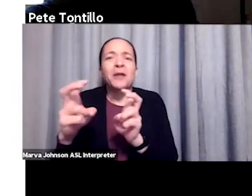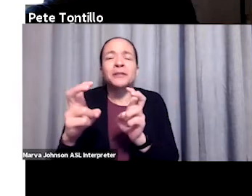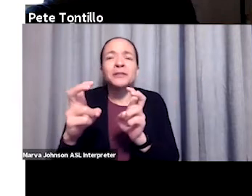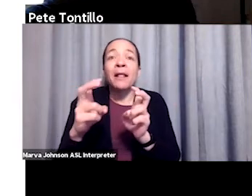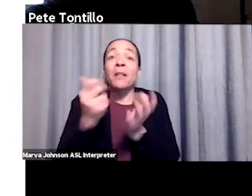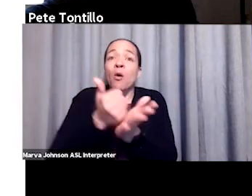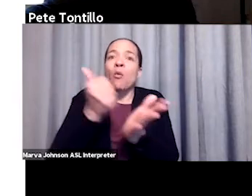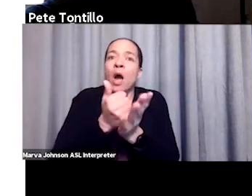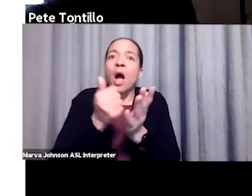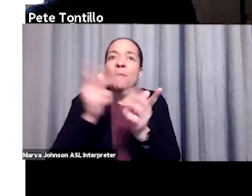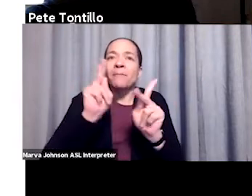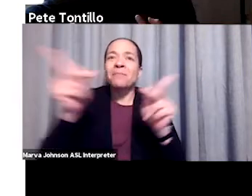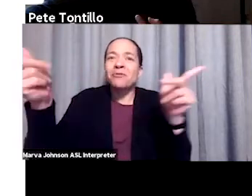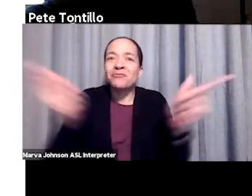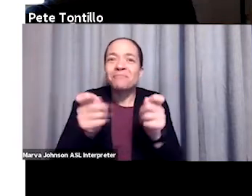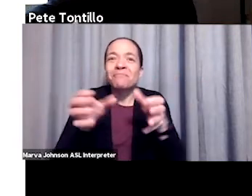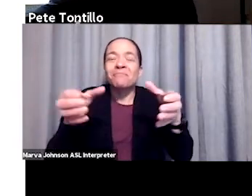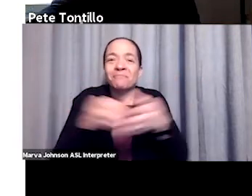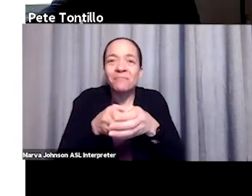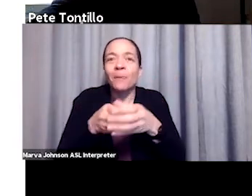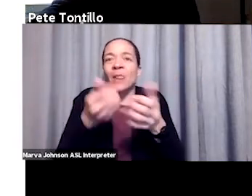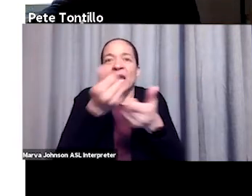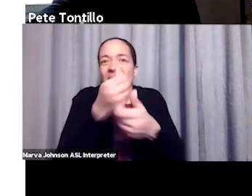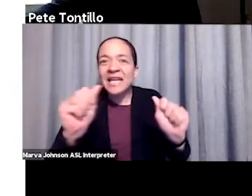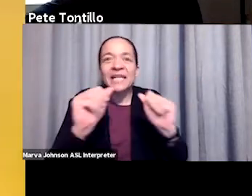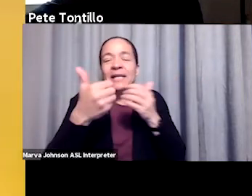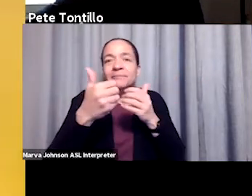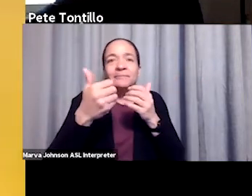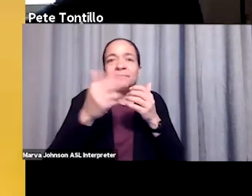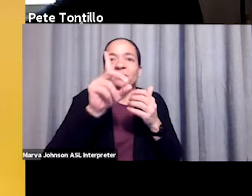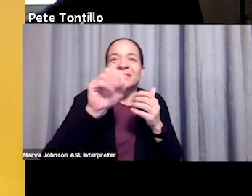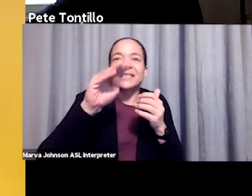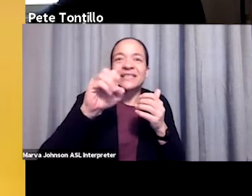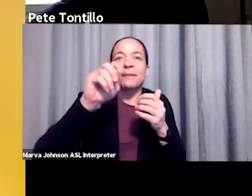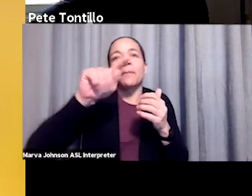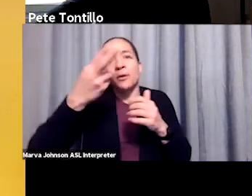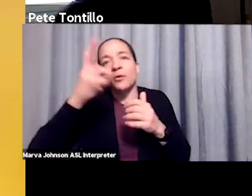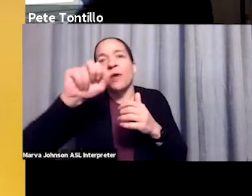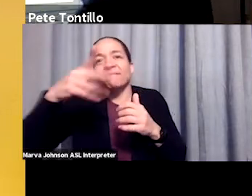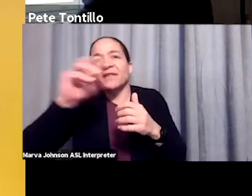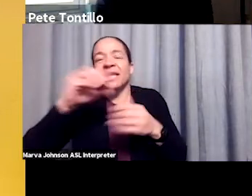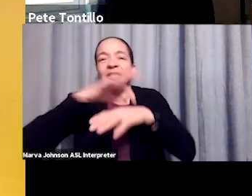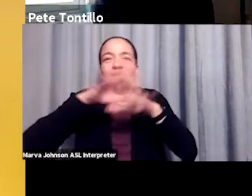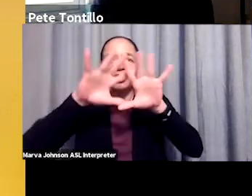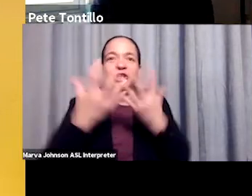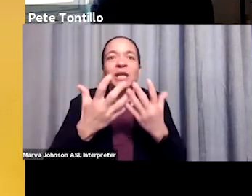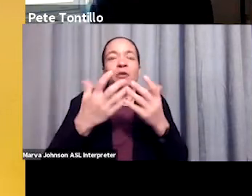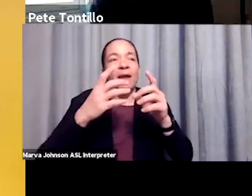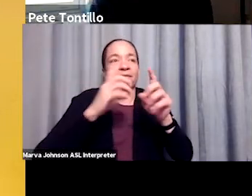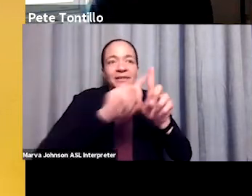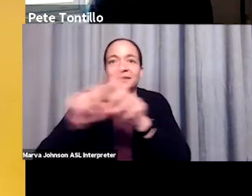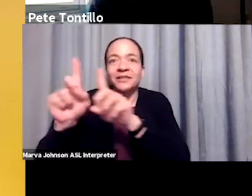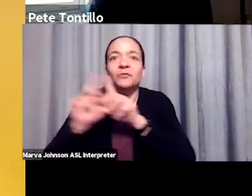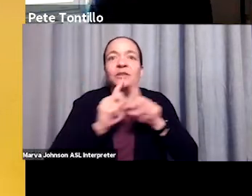together across ideological divides, demographic divides, and geographic divides. As a quick example, here's